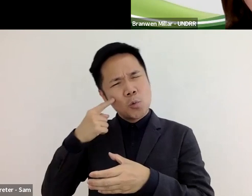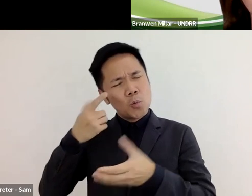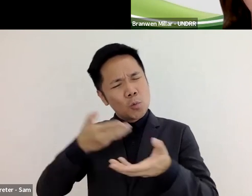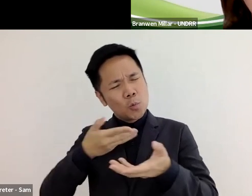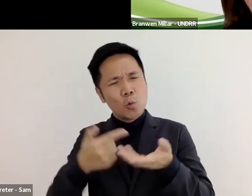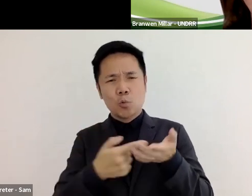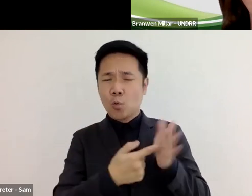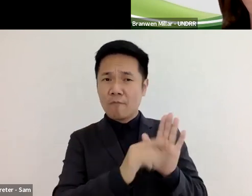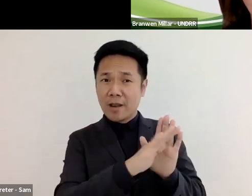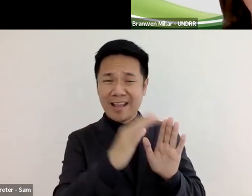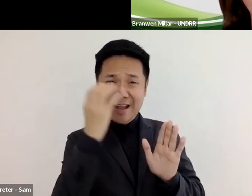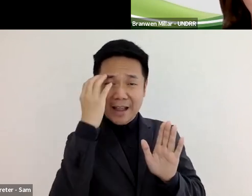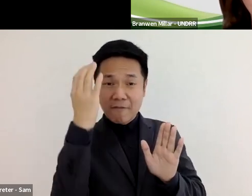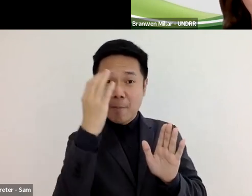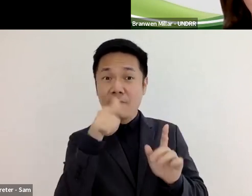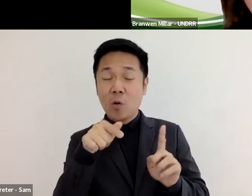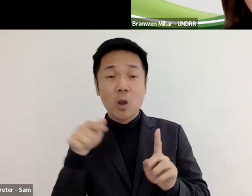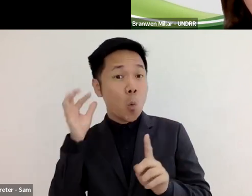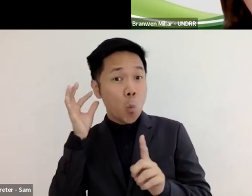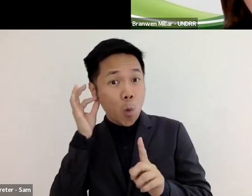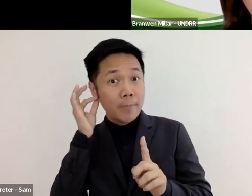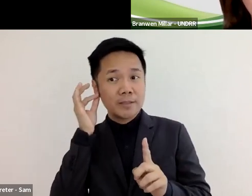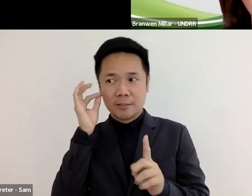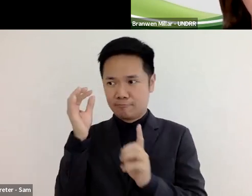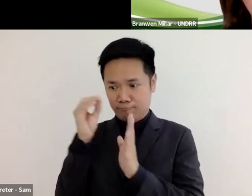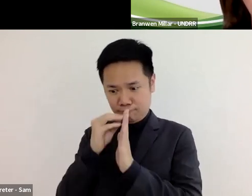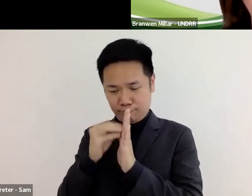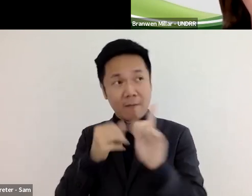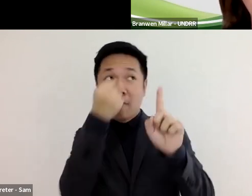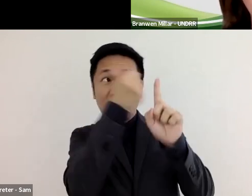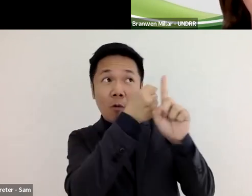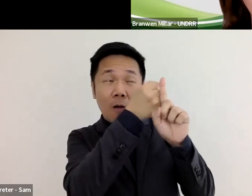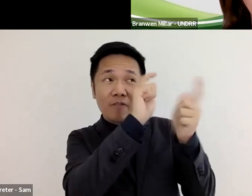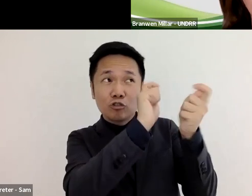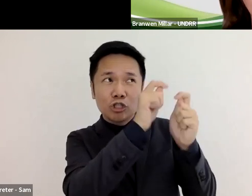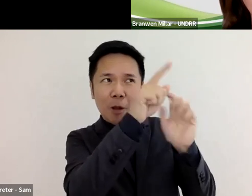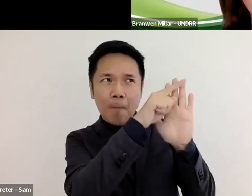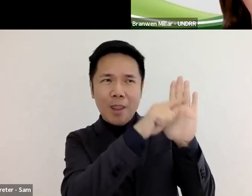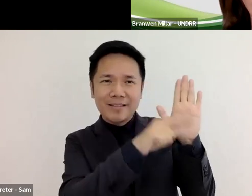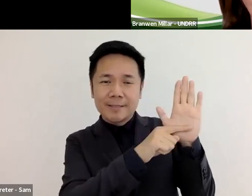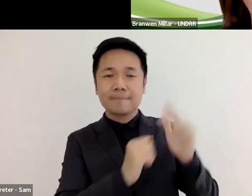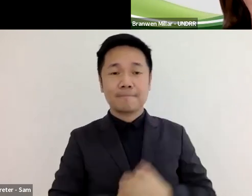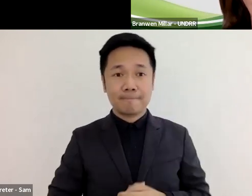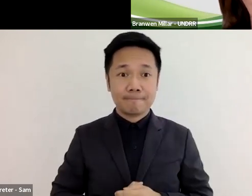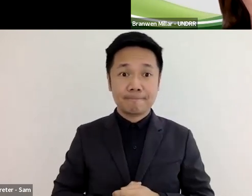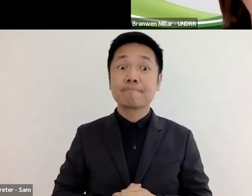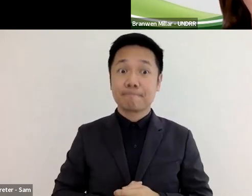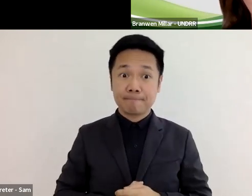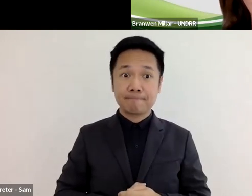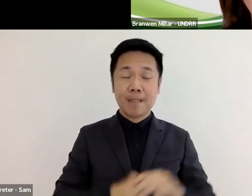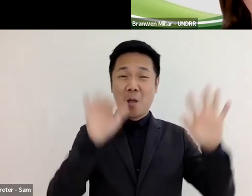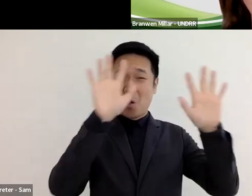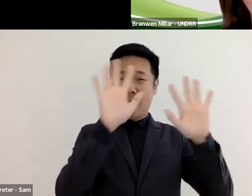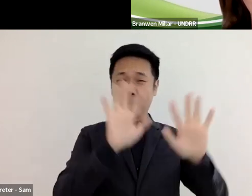Assembly for bringing their voice and experience into policy formulation. Furthermore, the issue of climate change is needed to